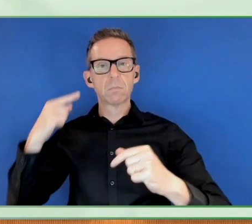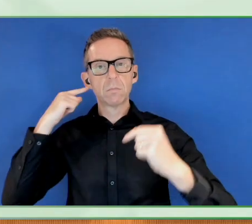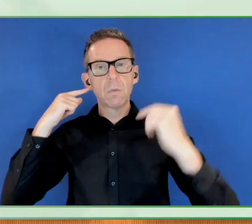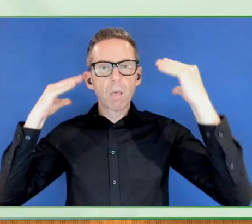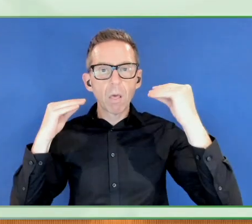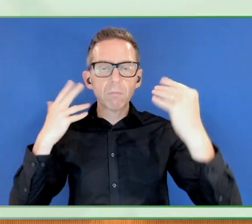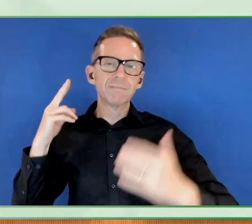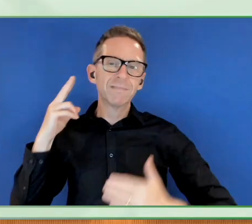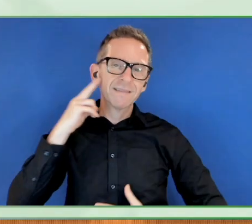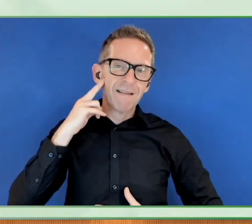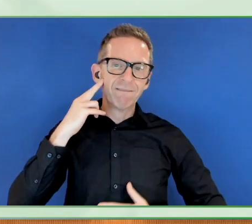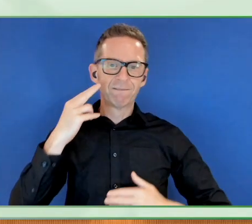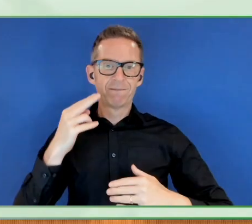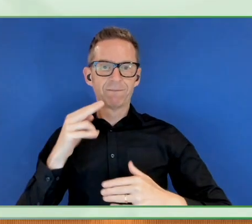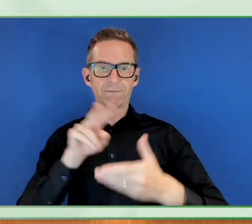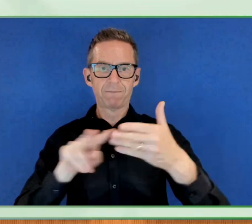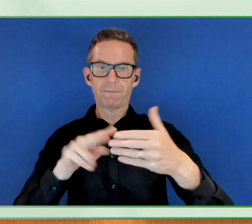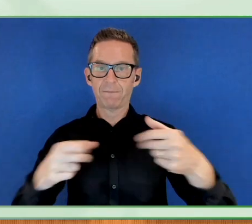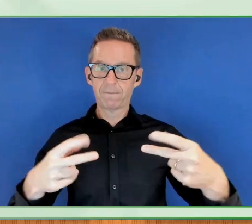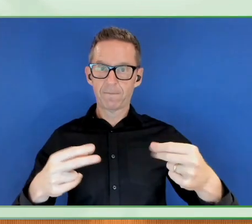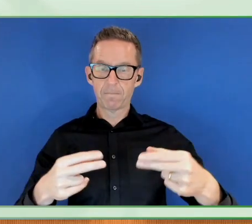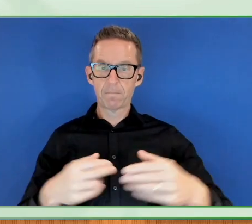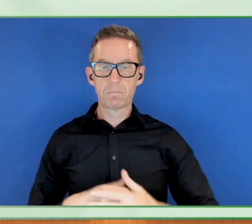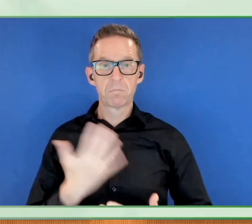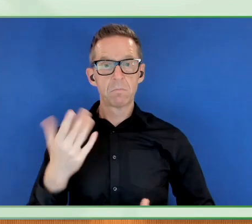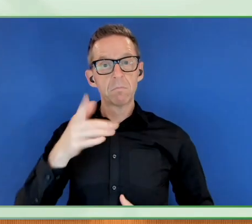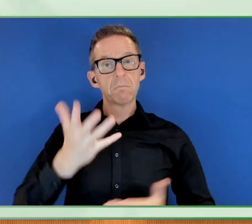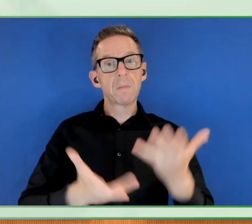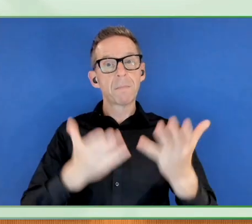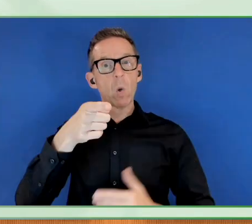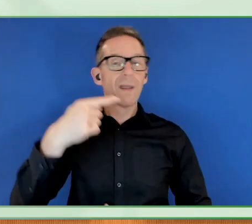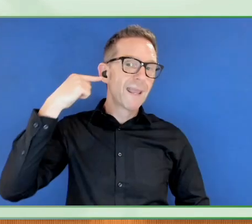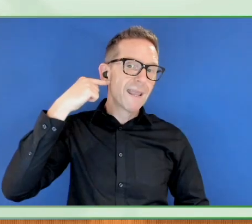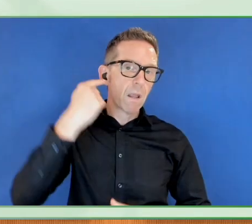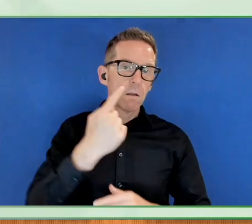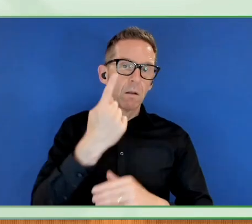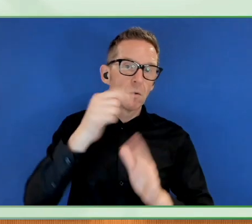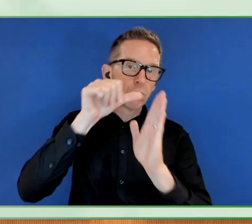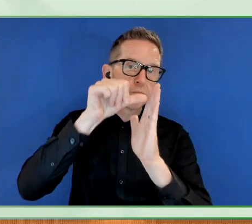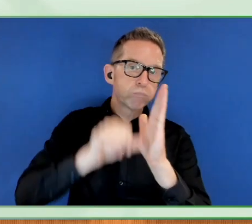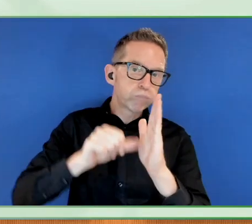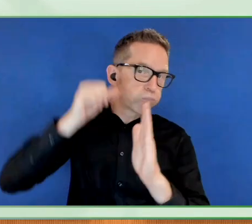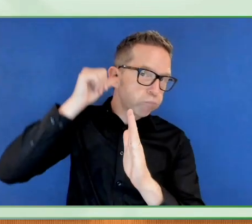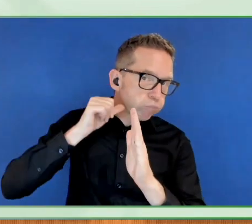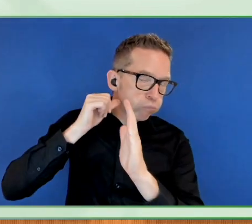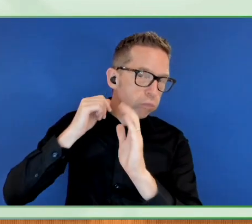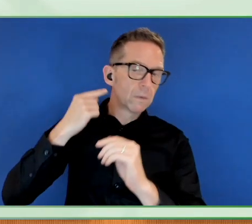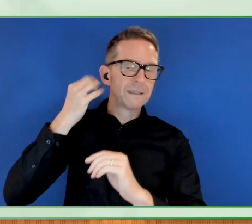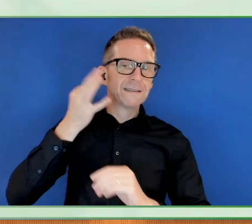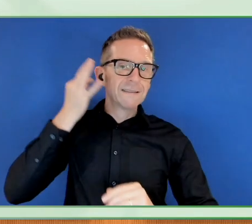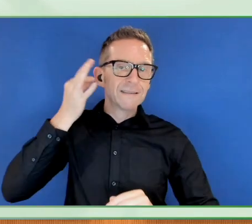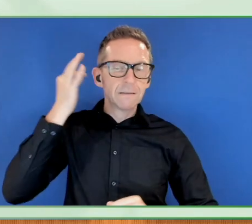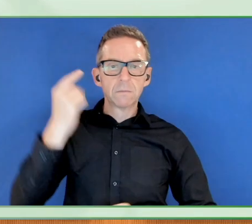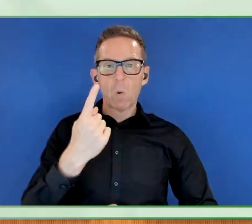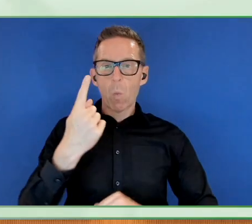But if you had a ear surgery and for a month you're not able to hear, those captions help you. If you are a student sitting